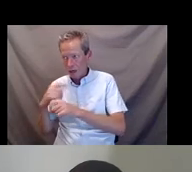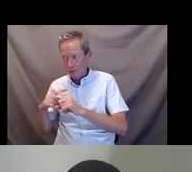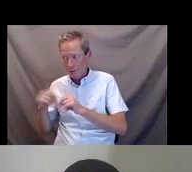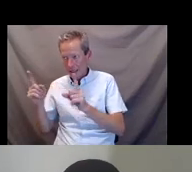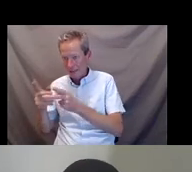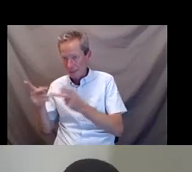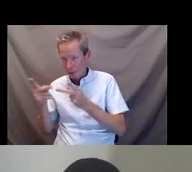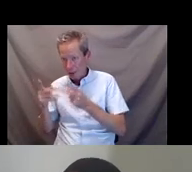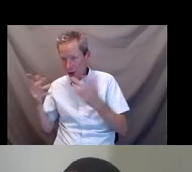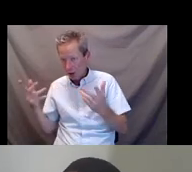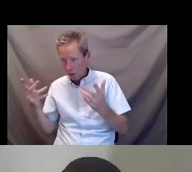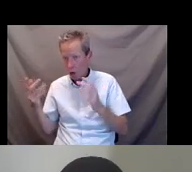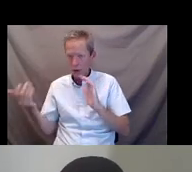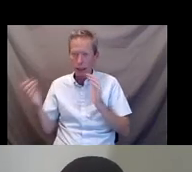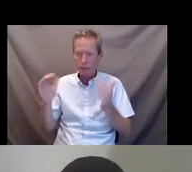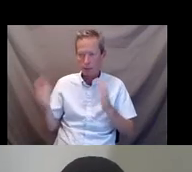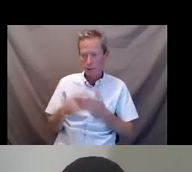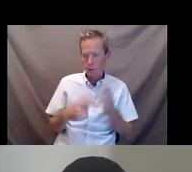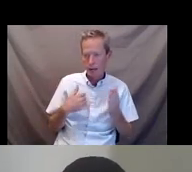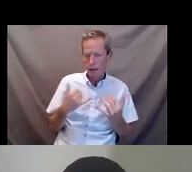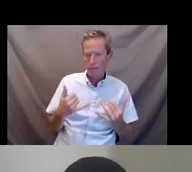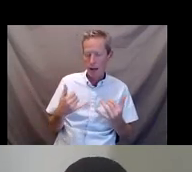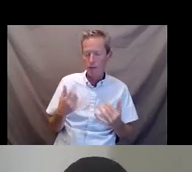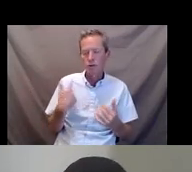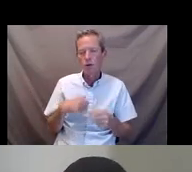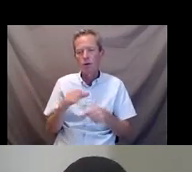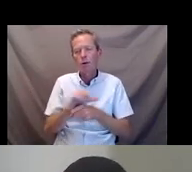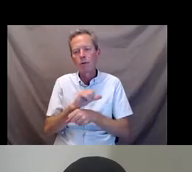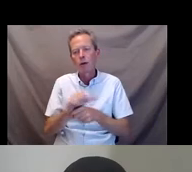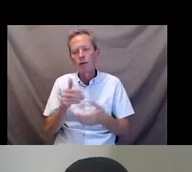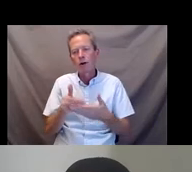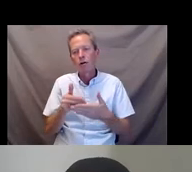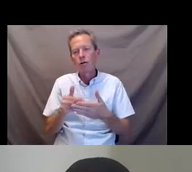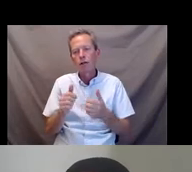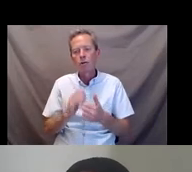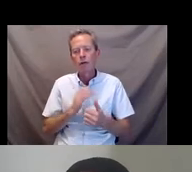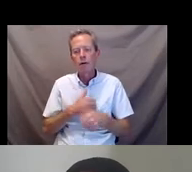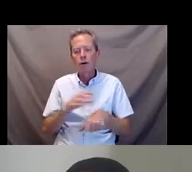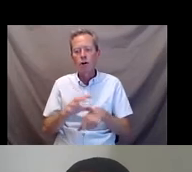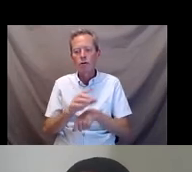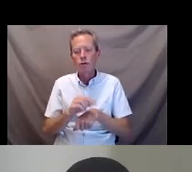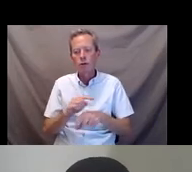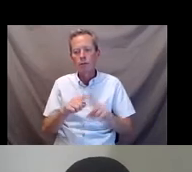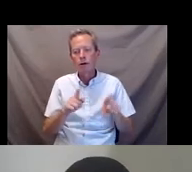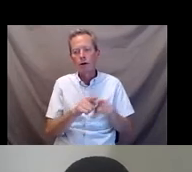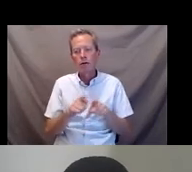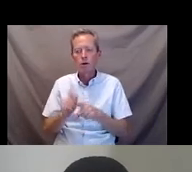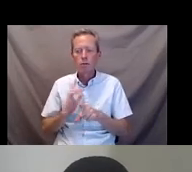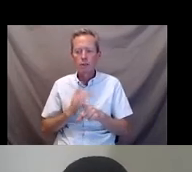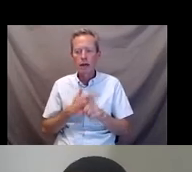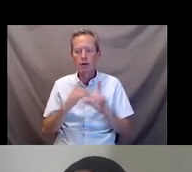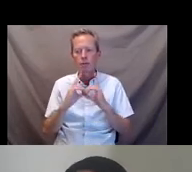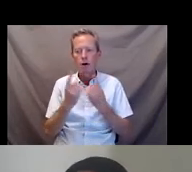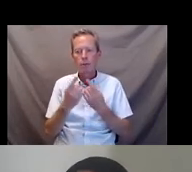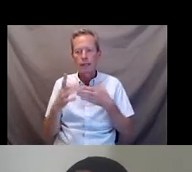market pricing assessment, we'll be working very closely, again, not only with our consultant, but as well as our department